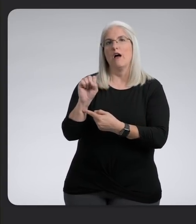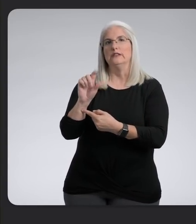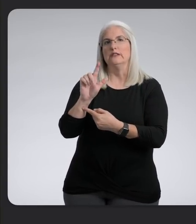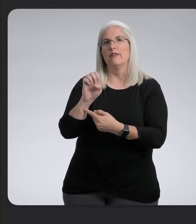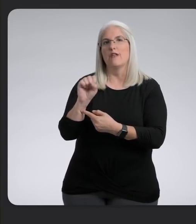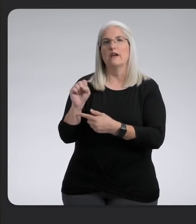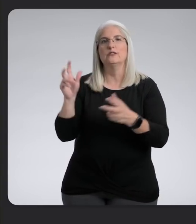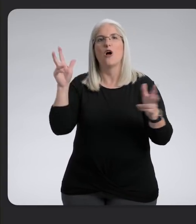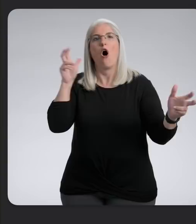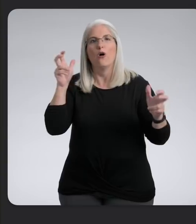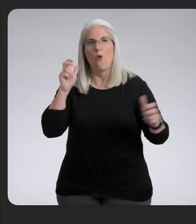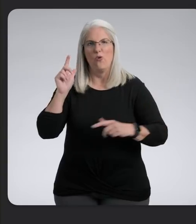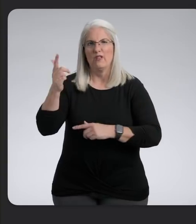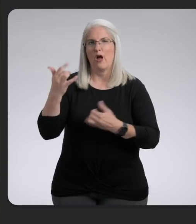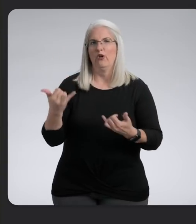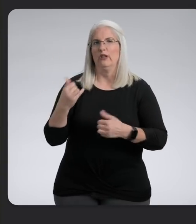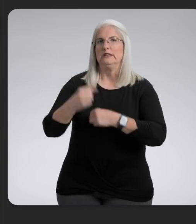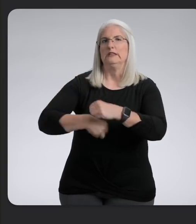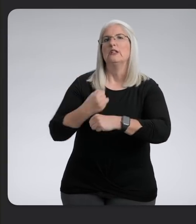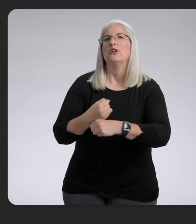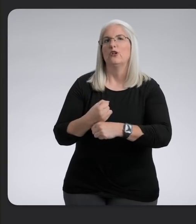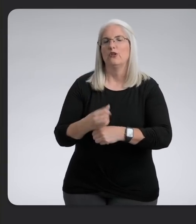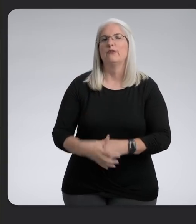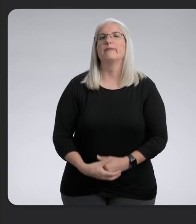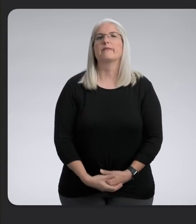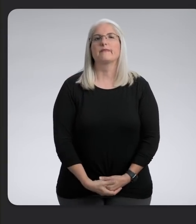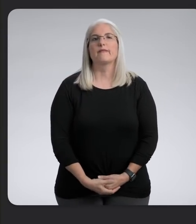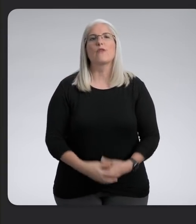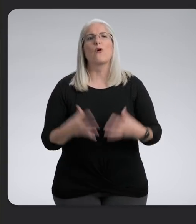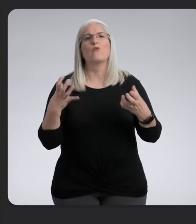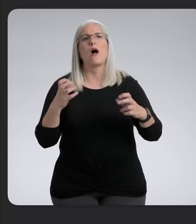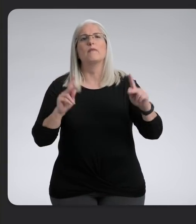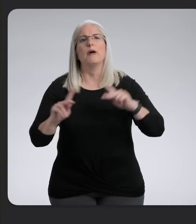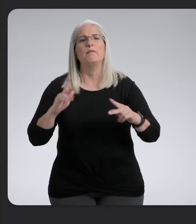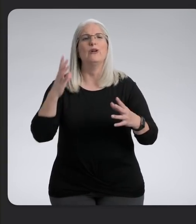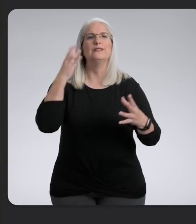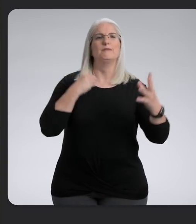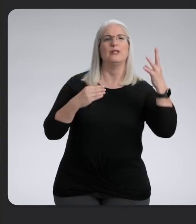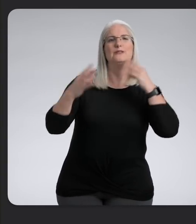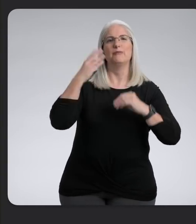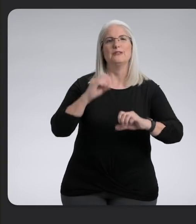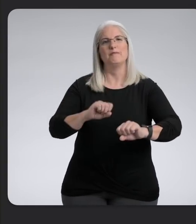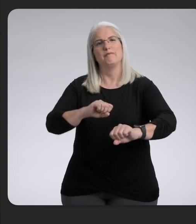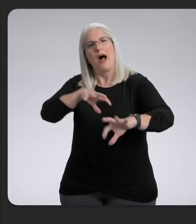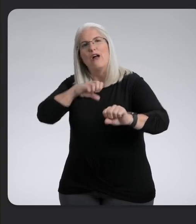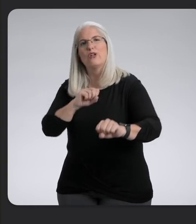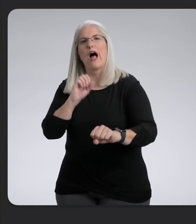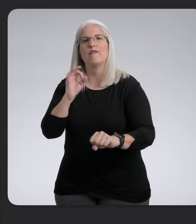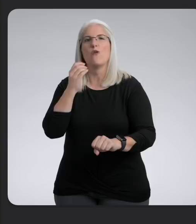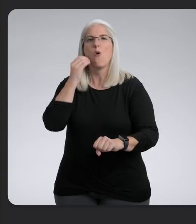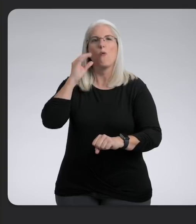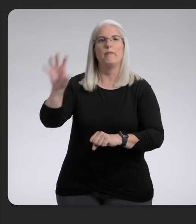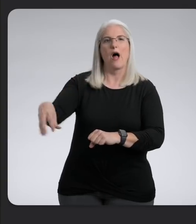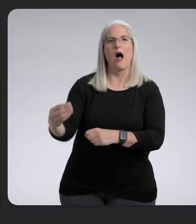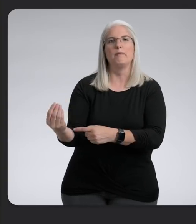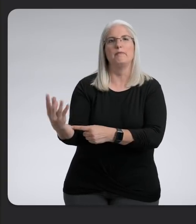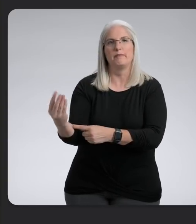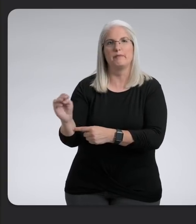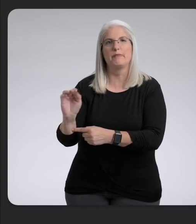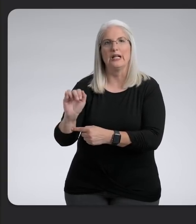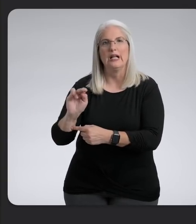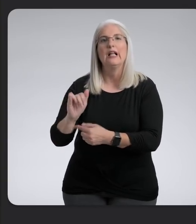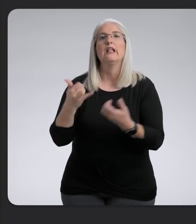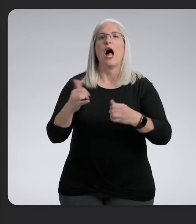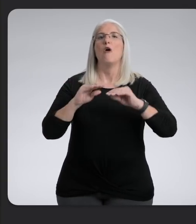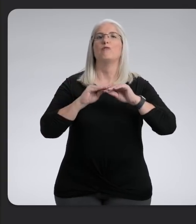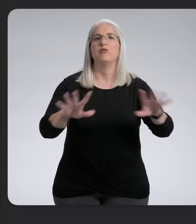Because we want more people to experience the magic of HomePod Mini, we're now making it available in even more countries and regions. In addition to everywhere we ship